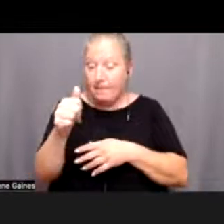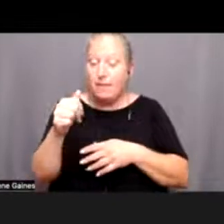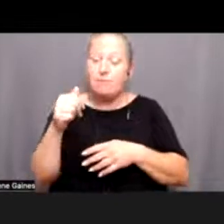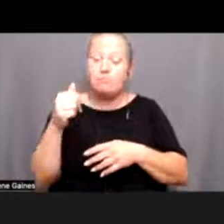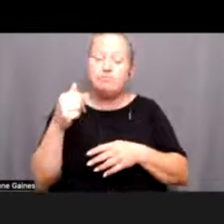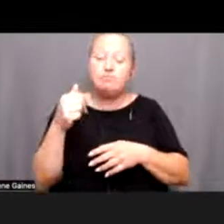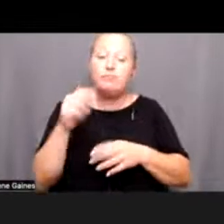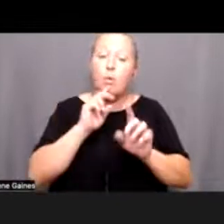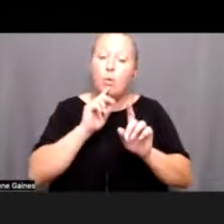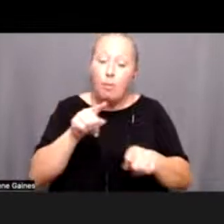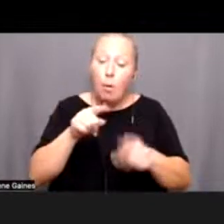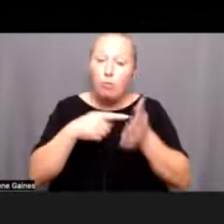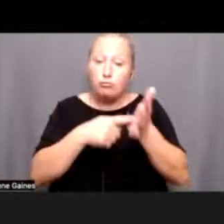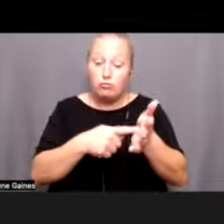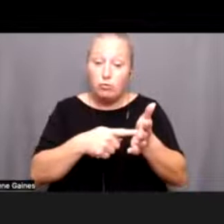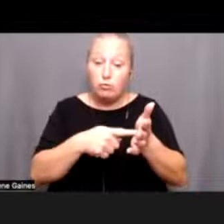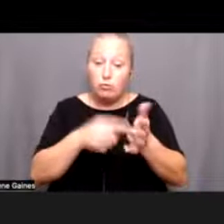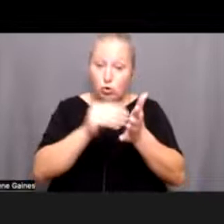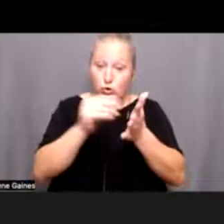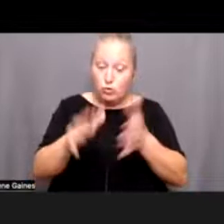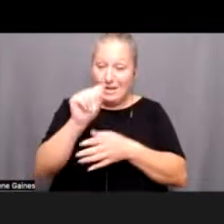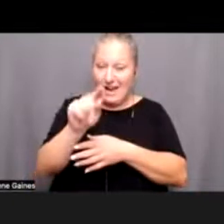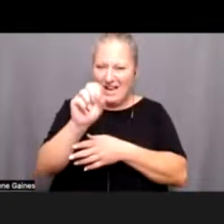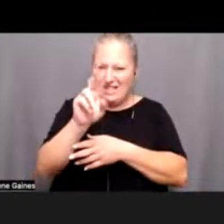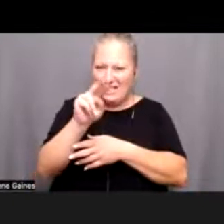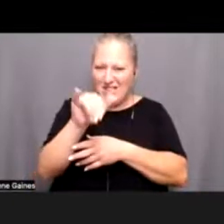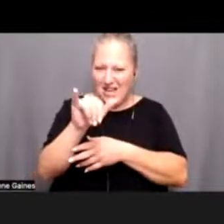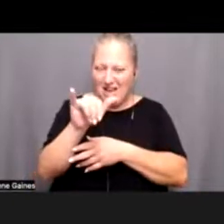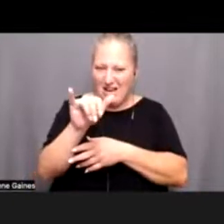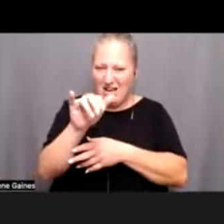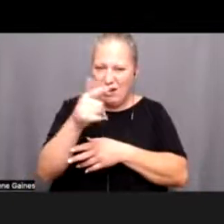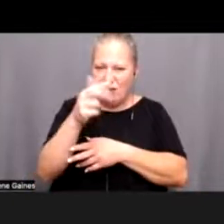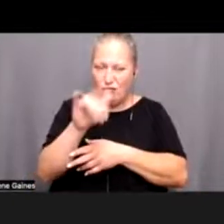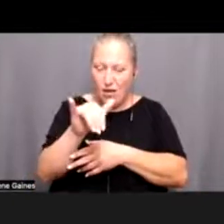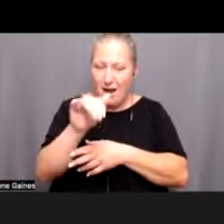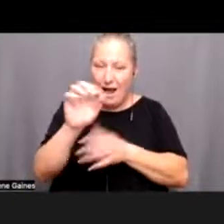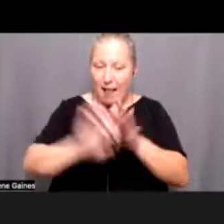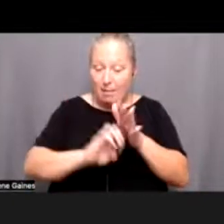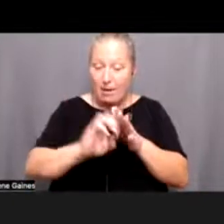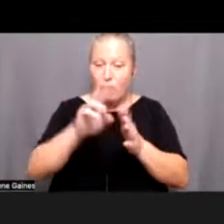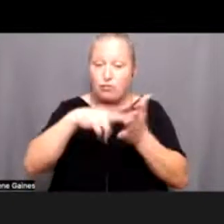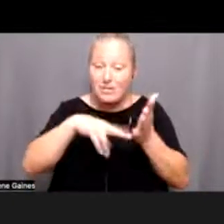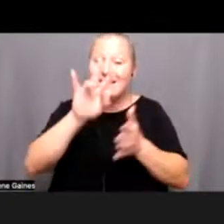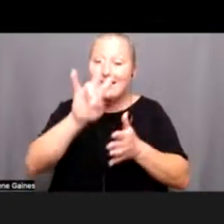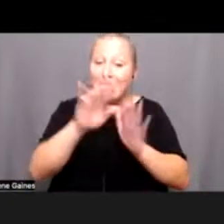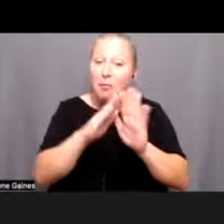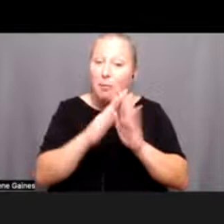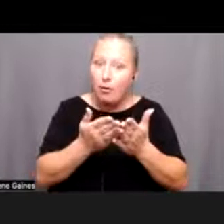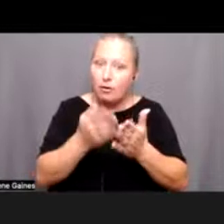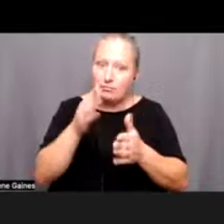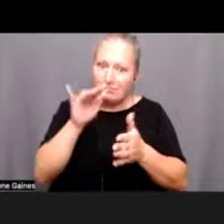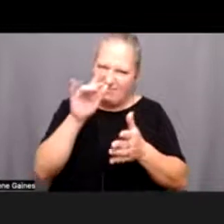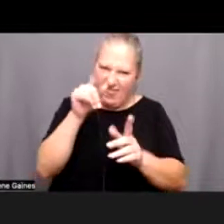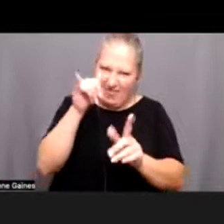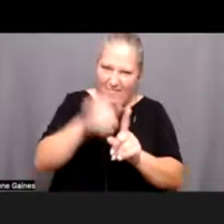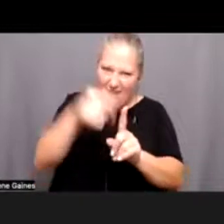a report that indicated that students at Sunnybray Elementary read 7 books that weekend. So